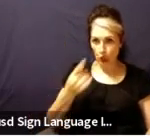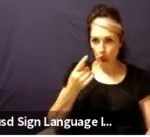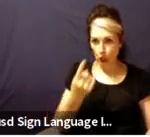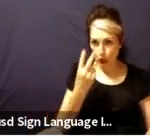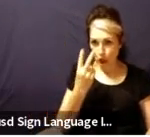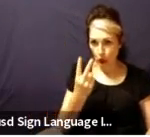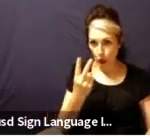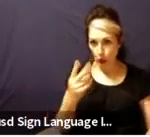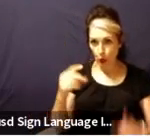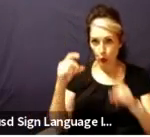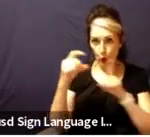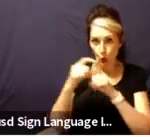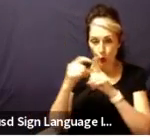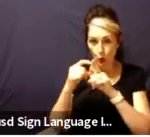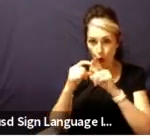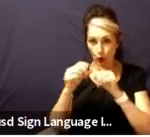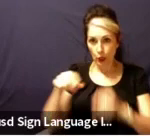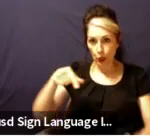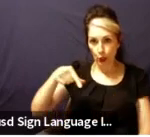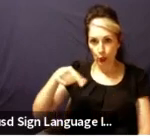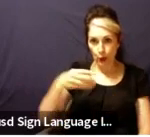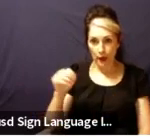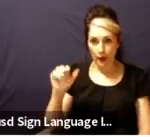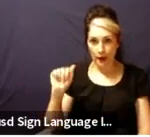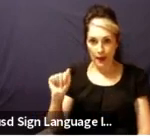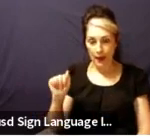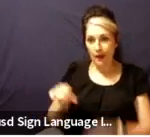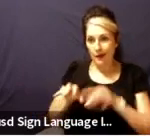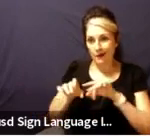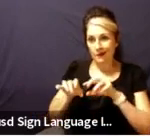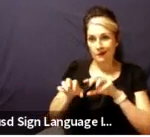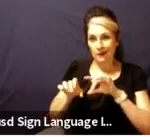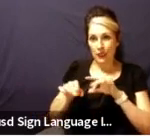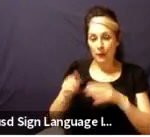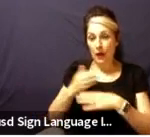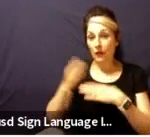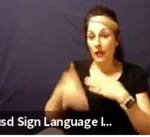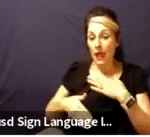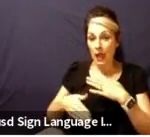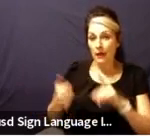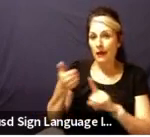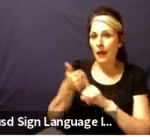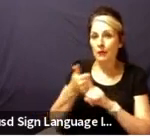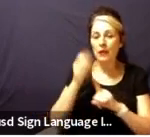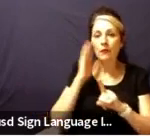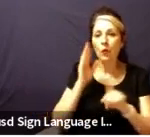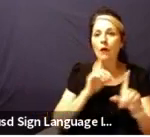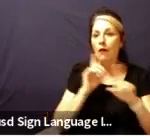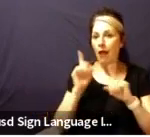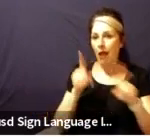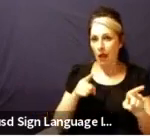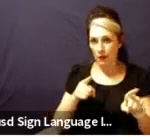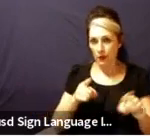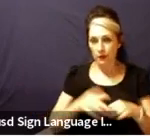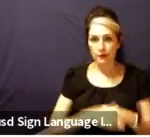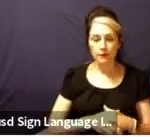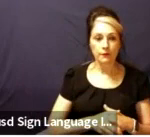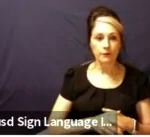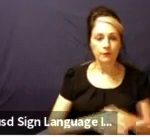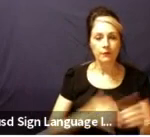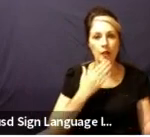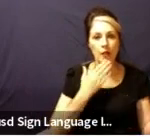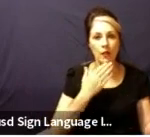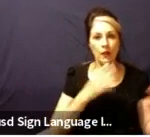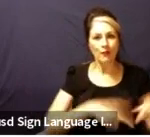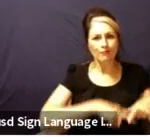with the letters Q&A. And at the end of the presentation, Aaron will be able to answer those for you. Thank you,